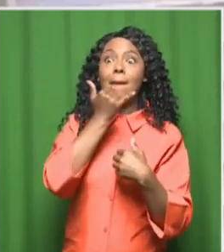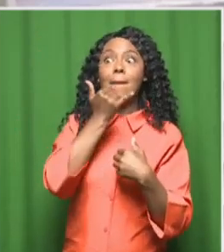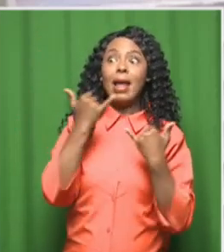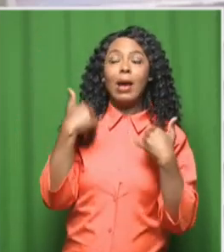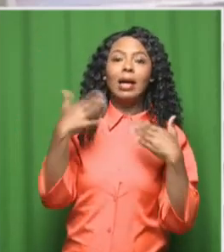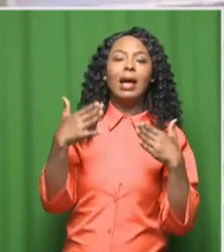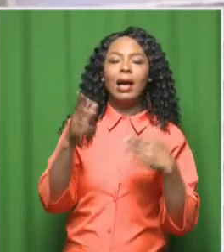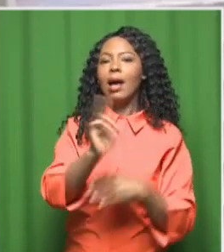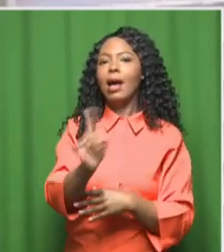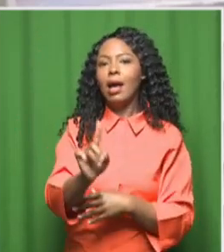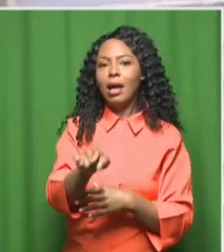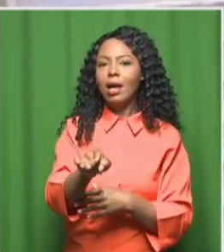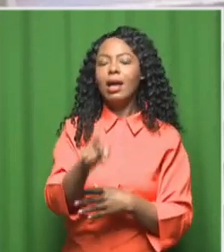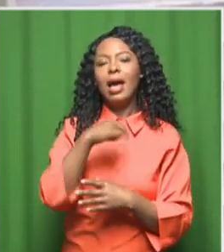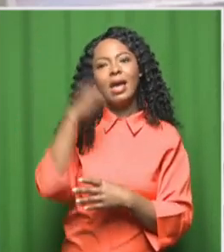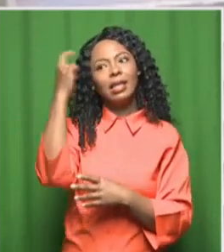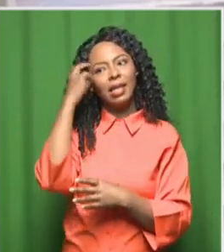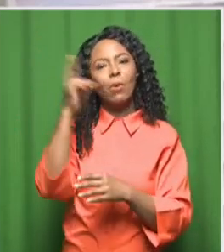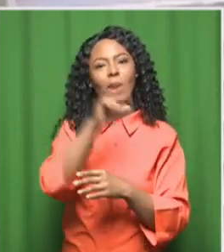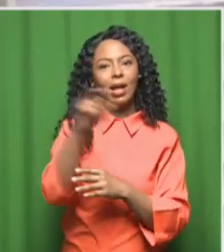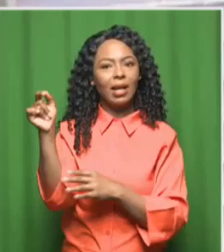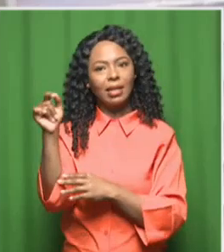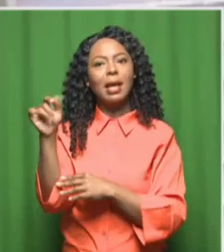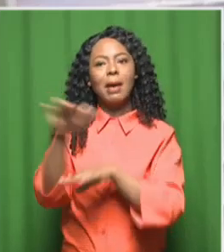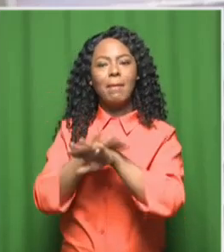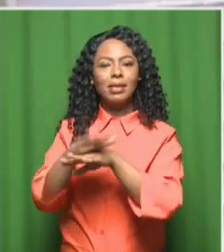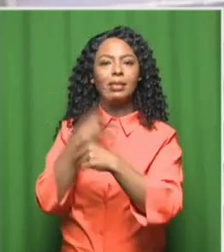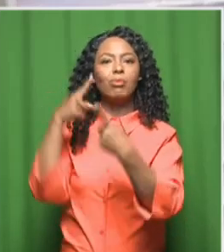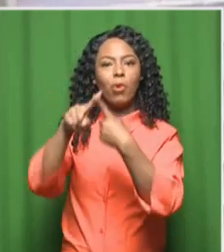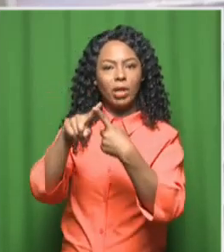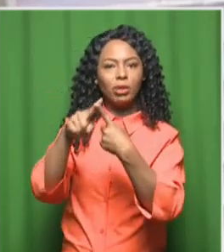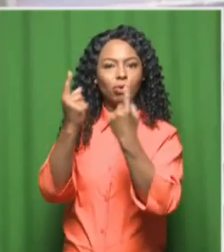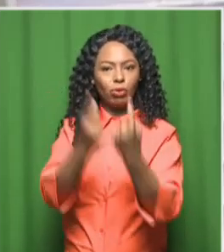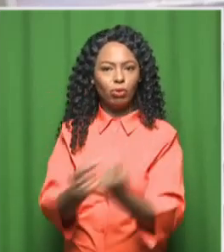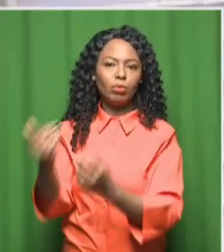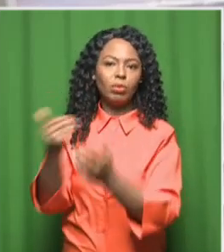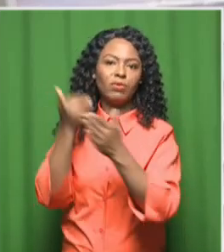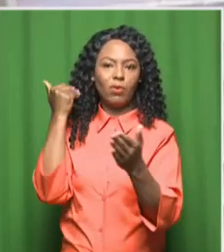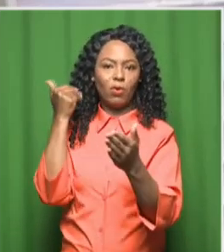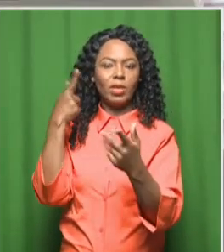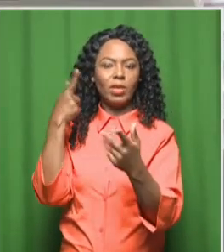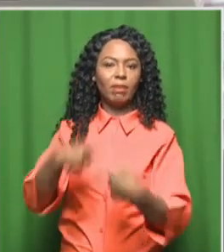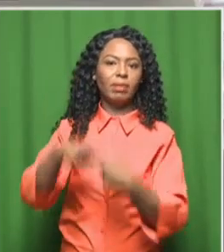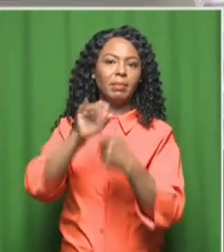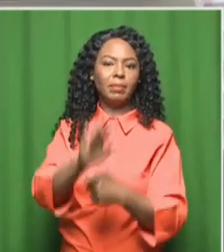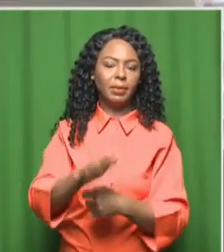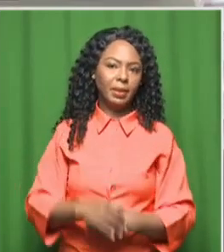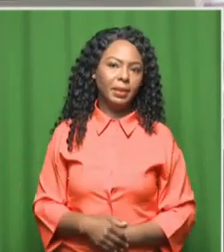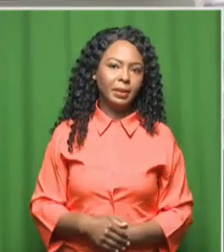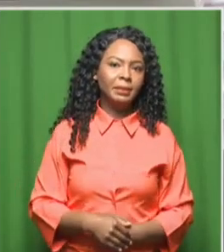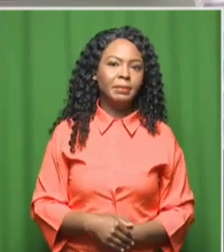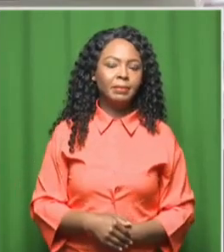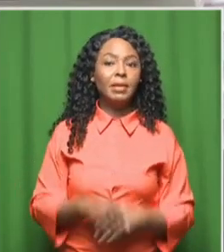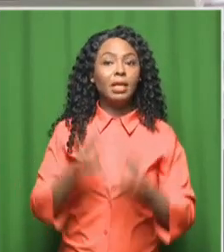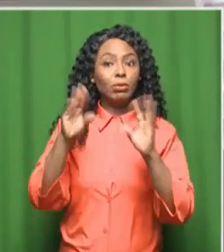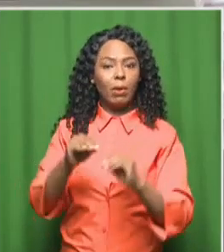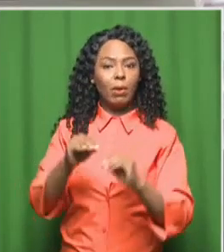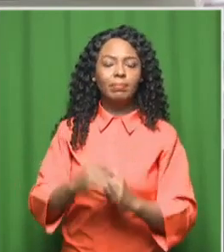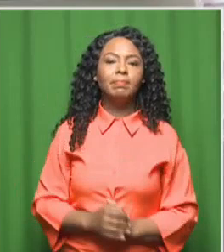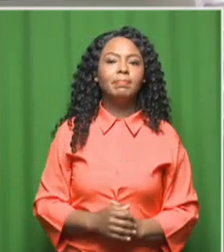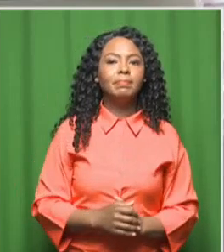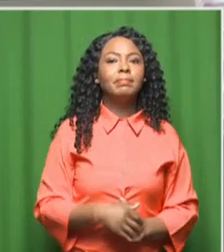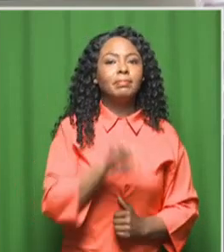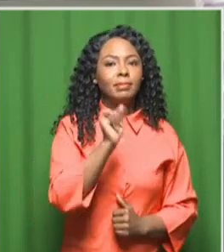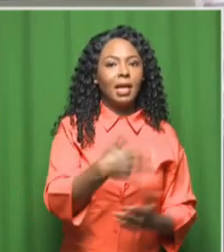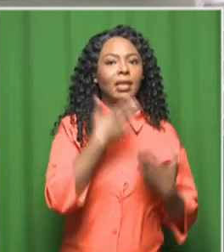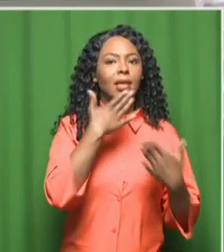I think we've got another 100 basis points to go, before they pause. Well, Patrick, thank you so much for